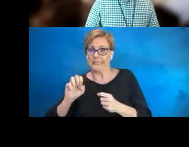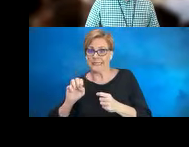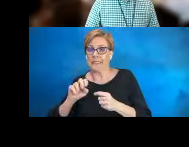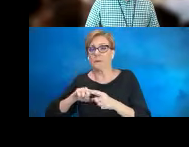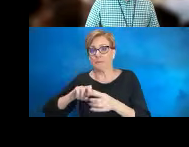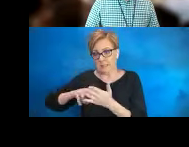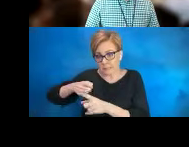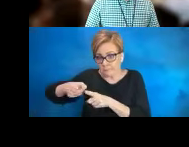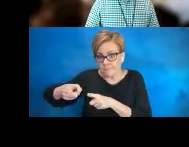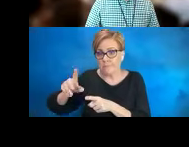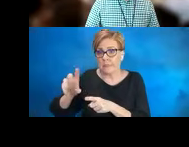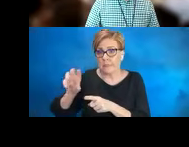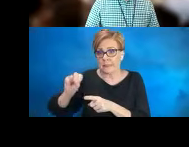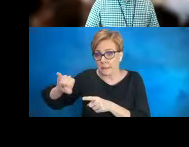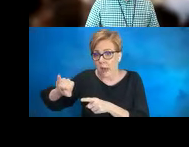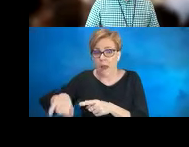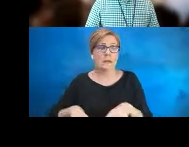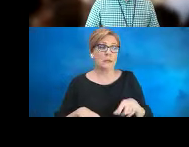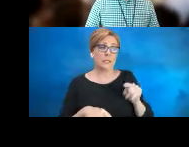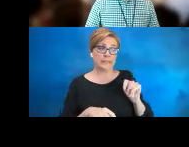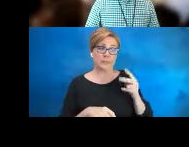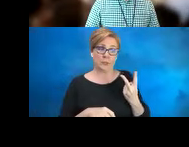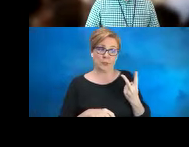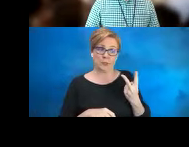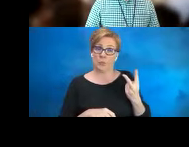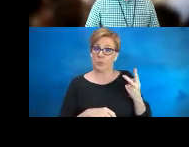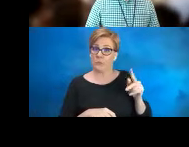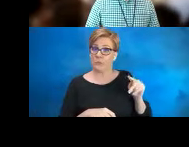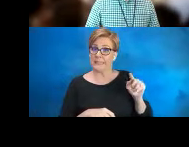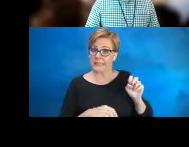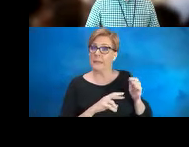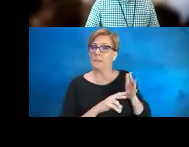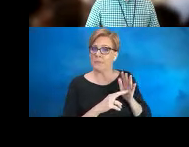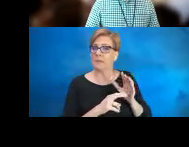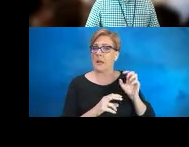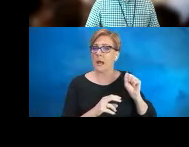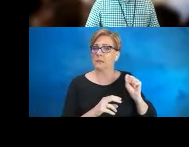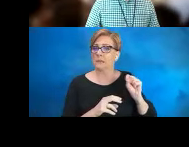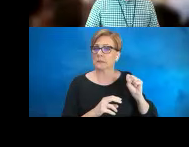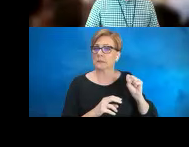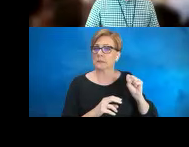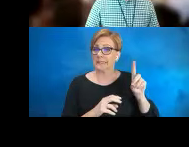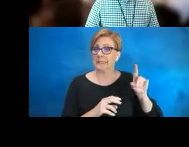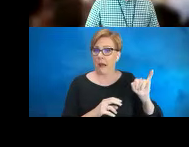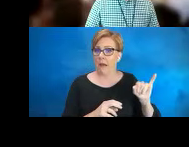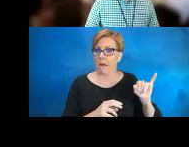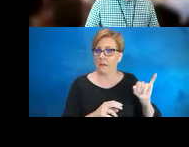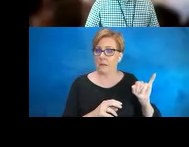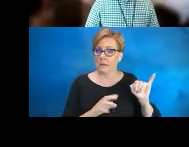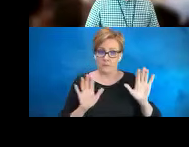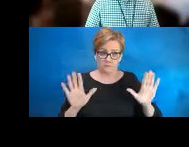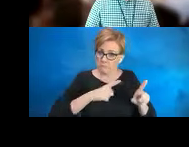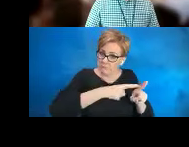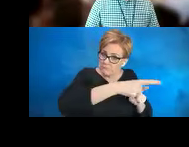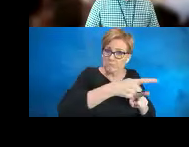expert, and a T2 TE, meaning a SSDI technical expert. This is how specialized it is in the field